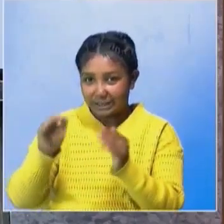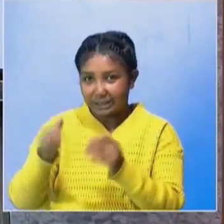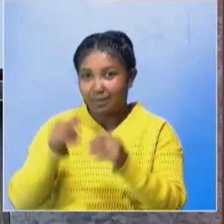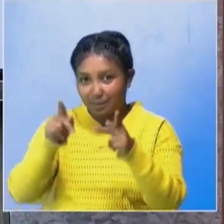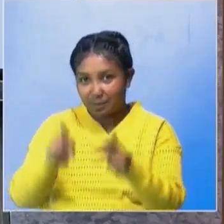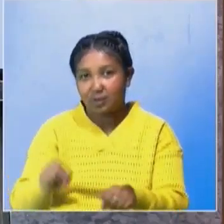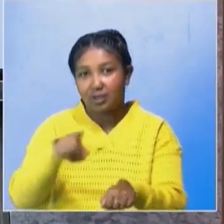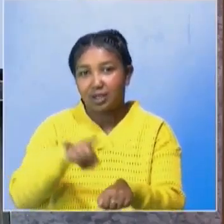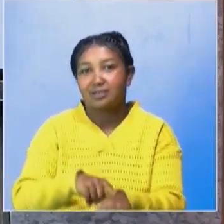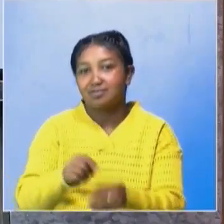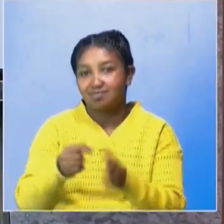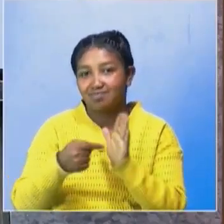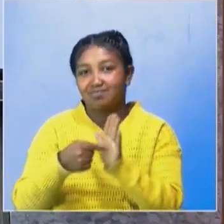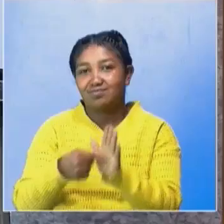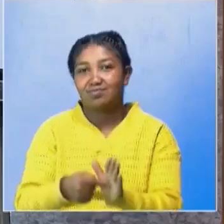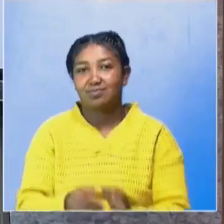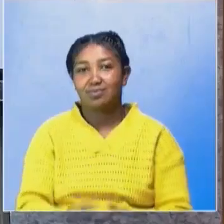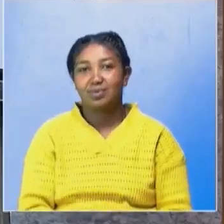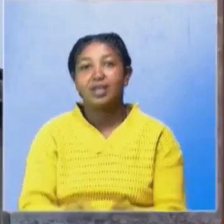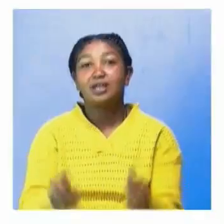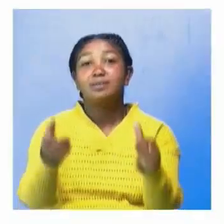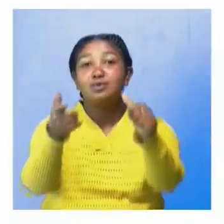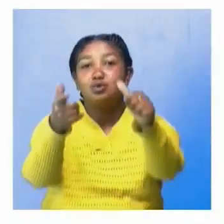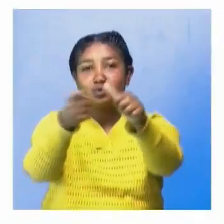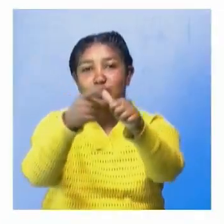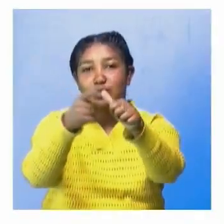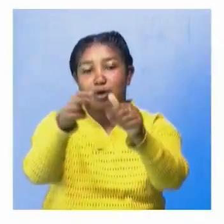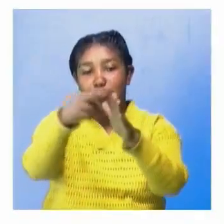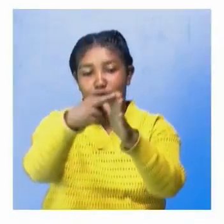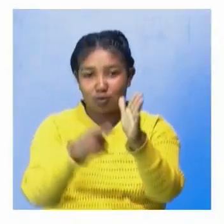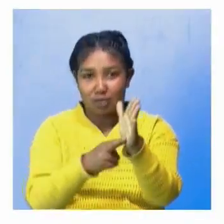tense. Let us start. The first rule, rule number one